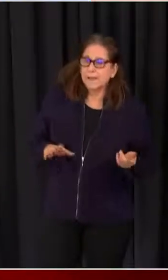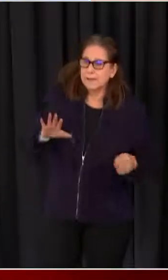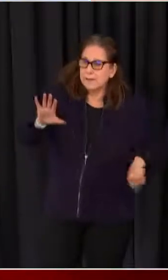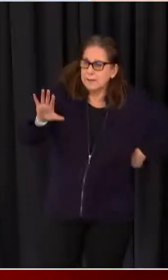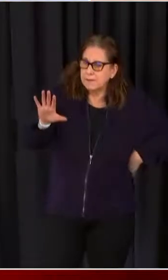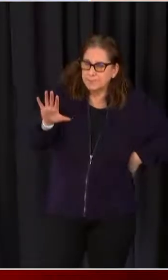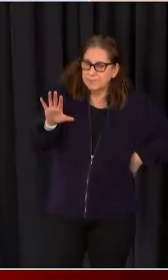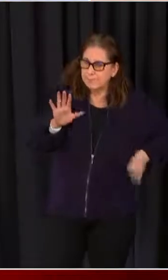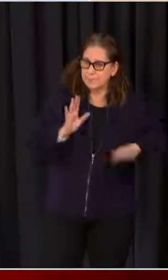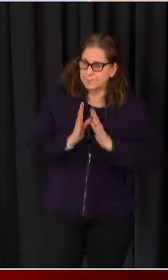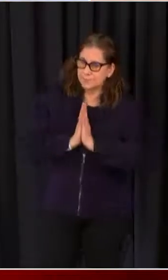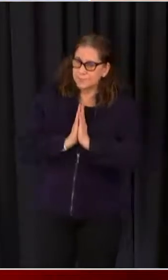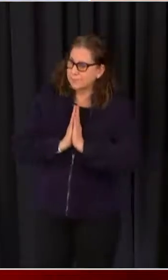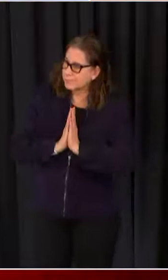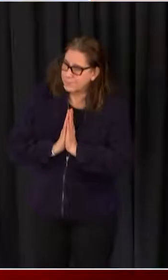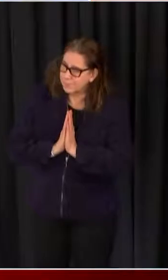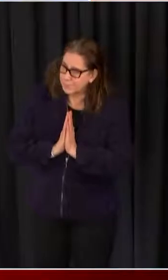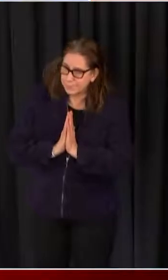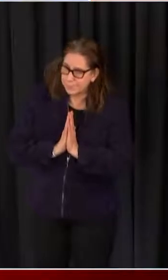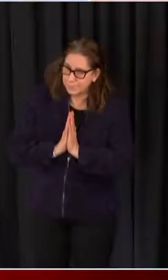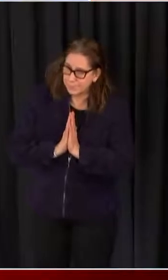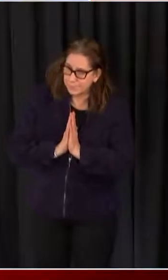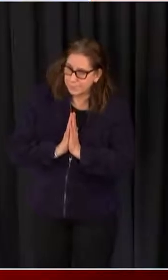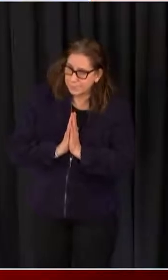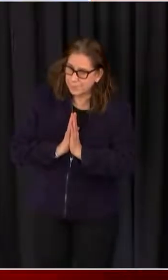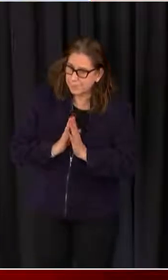That's just, it didn't work. It didn't.